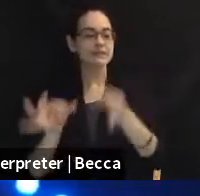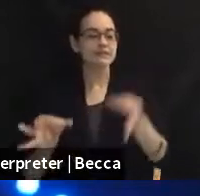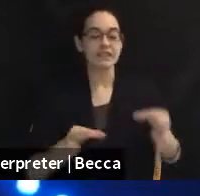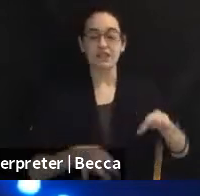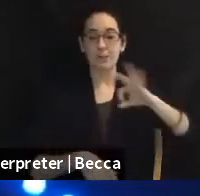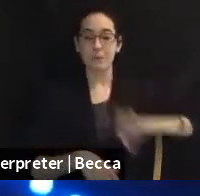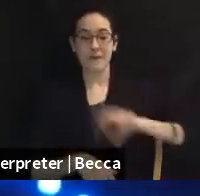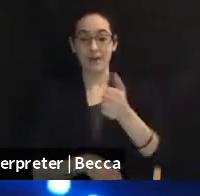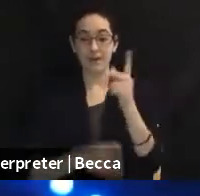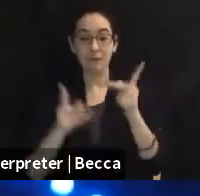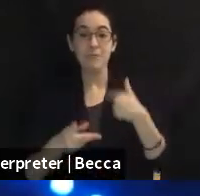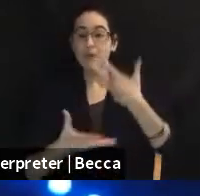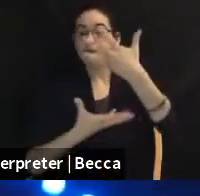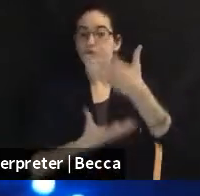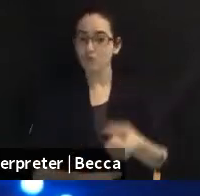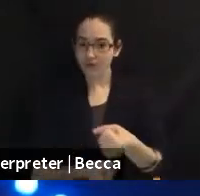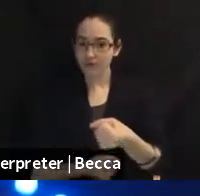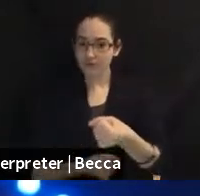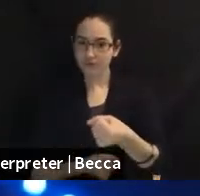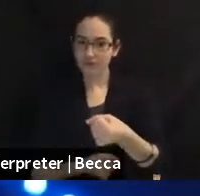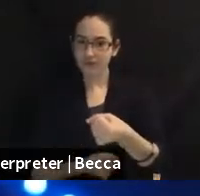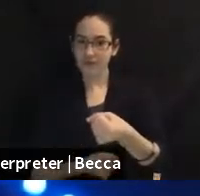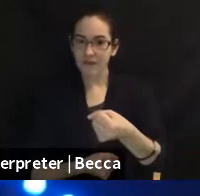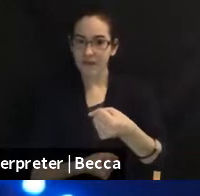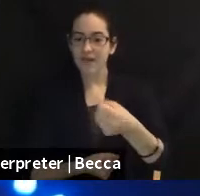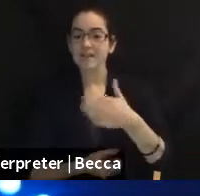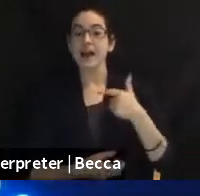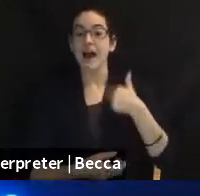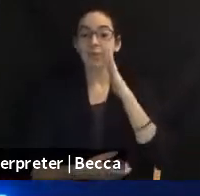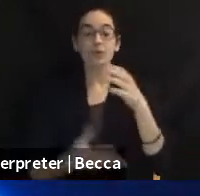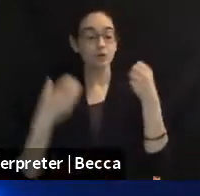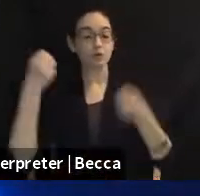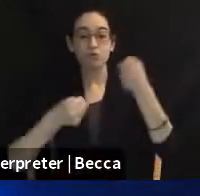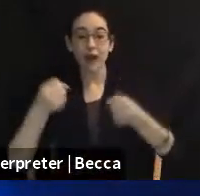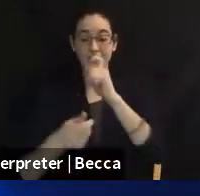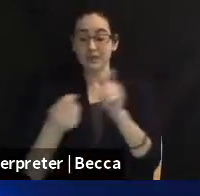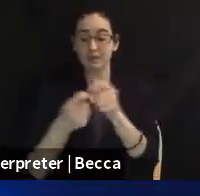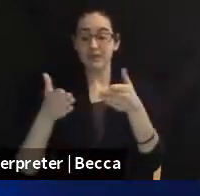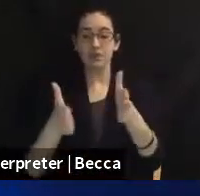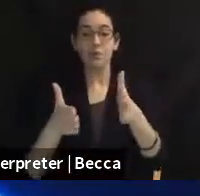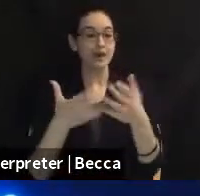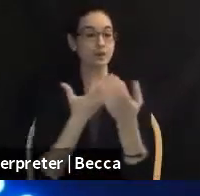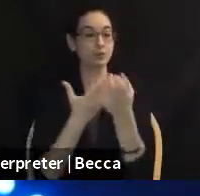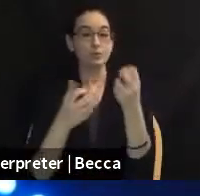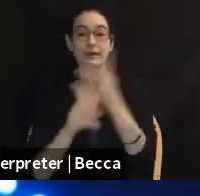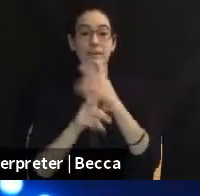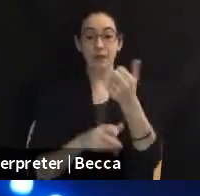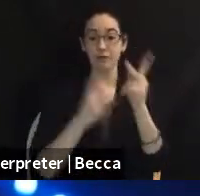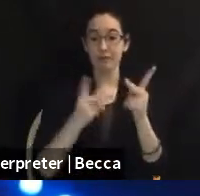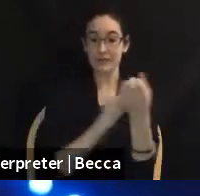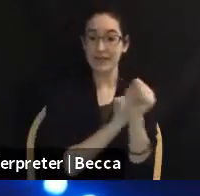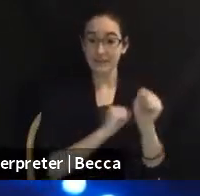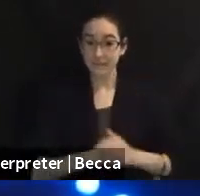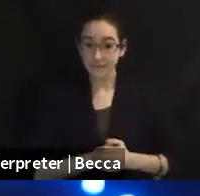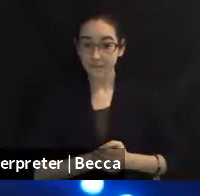There's going to be a trust that, hey, I'm going to drive a particular way to keep other people safe. And isn't it crazy that the